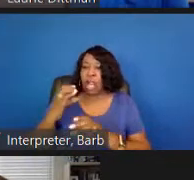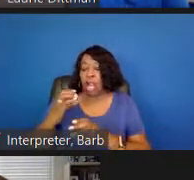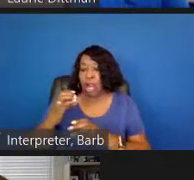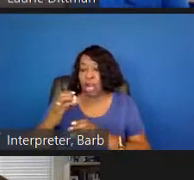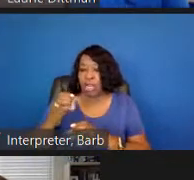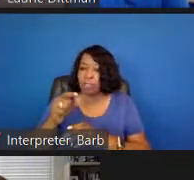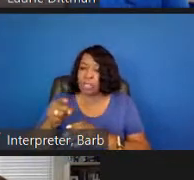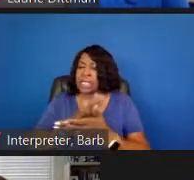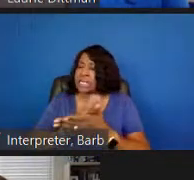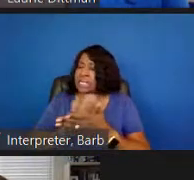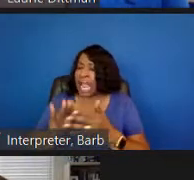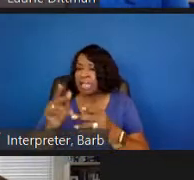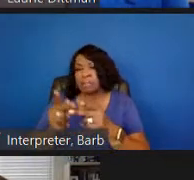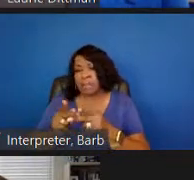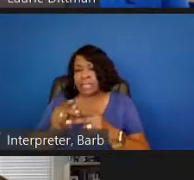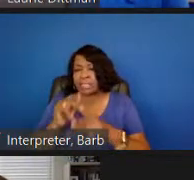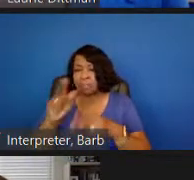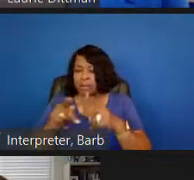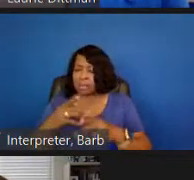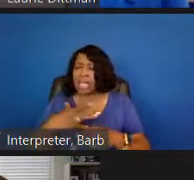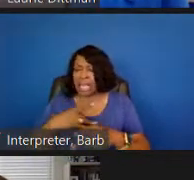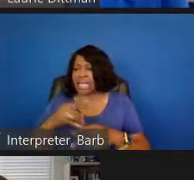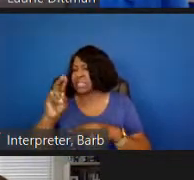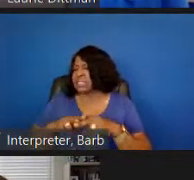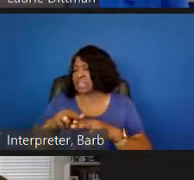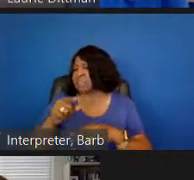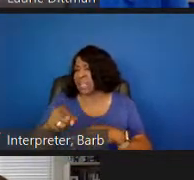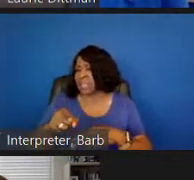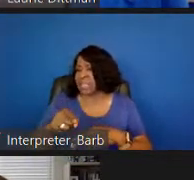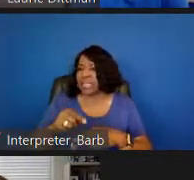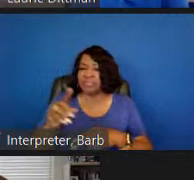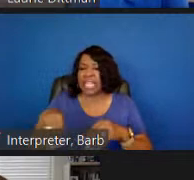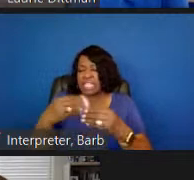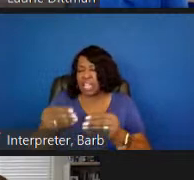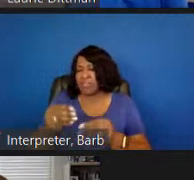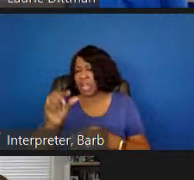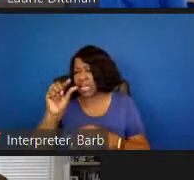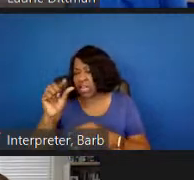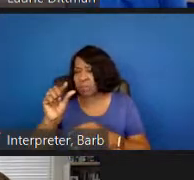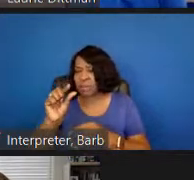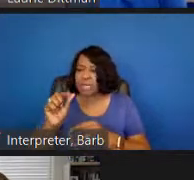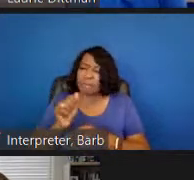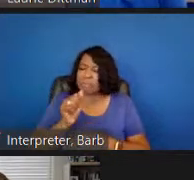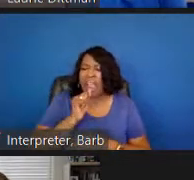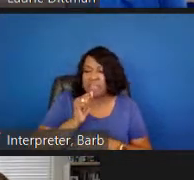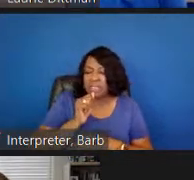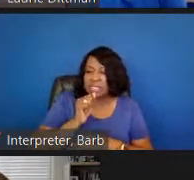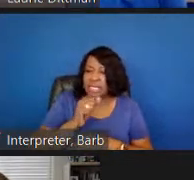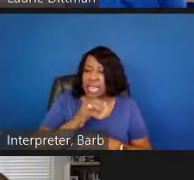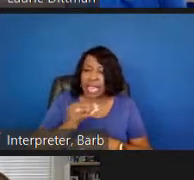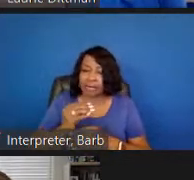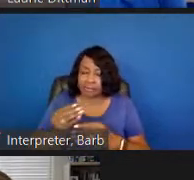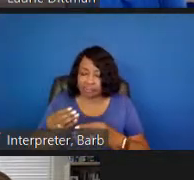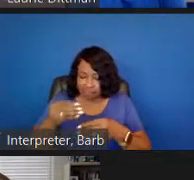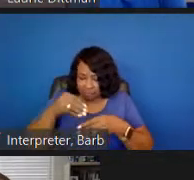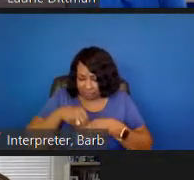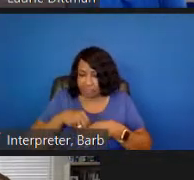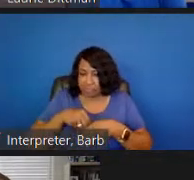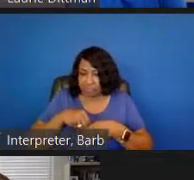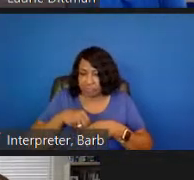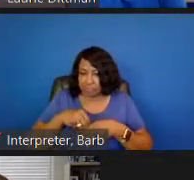kind of nice places. Some people like those seats a lot because they're kind of give you a little bit of privacy. You kind of tuck into the back of the train.